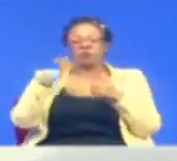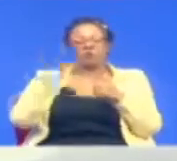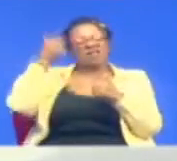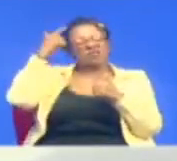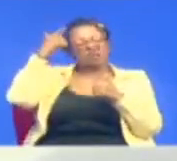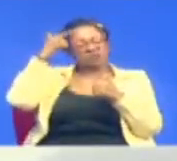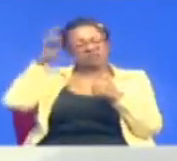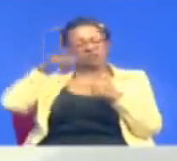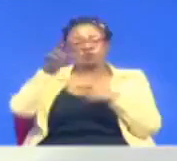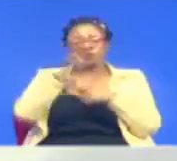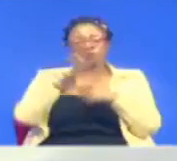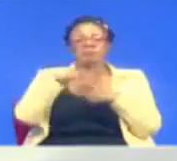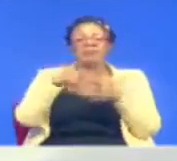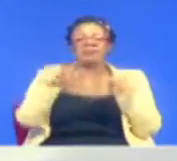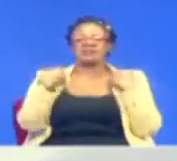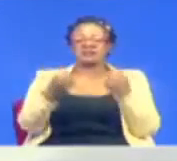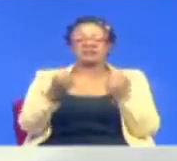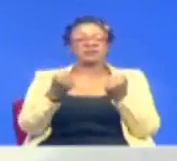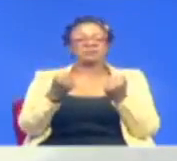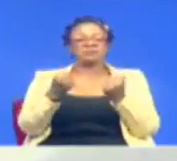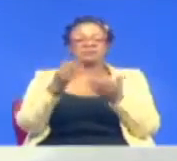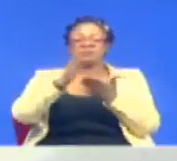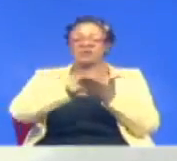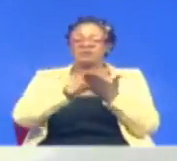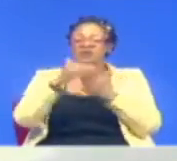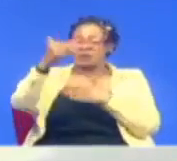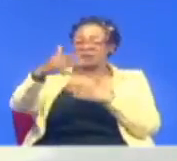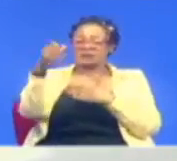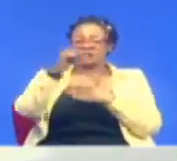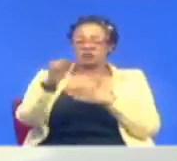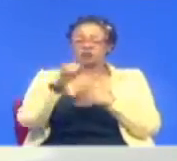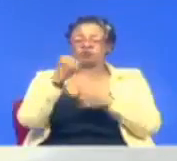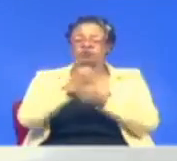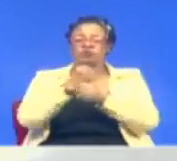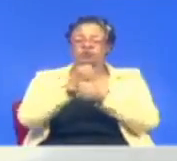energy before next season starts to do something good for the community.